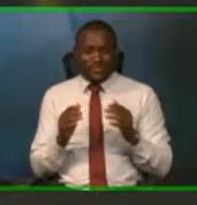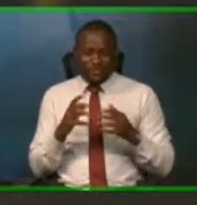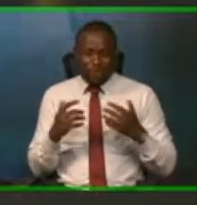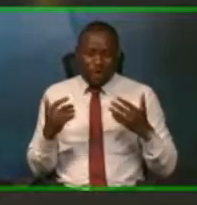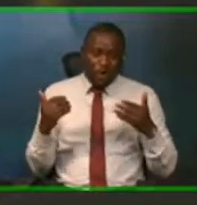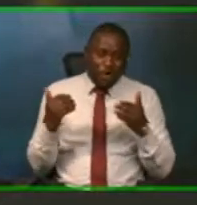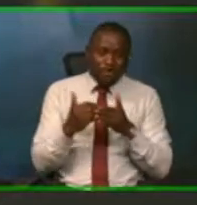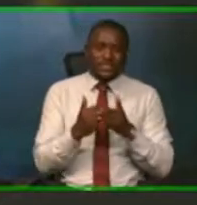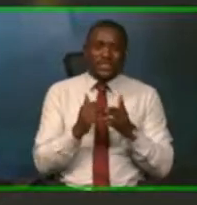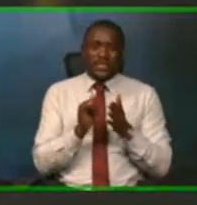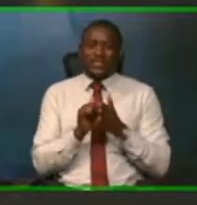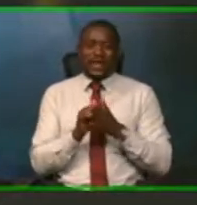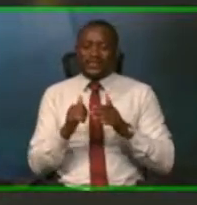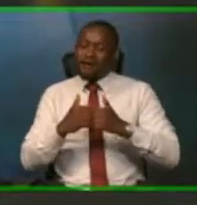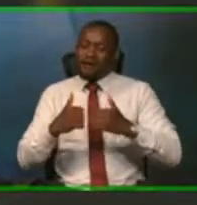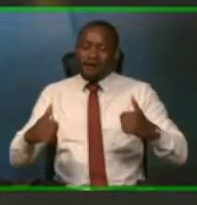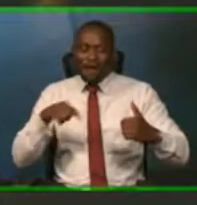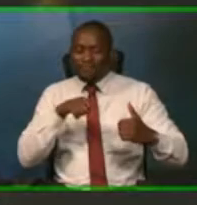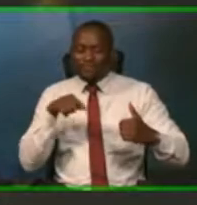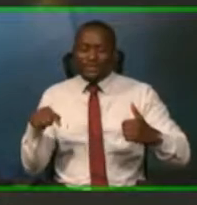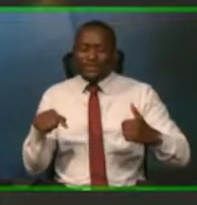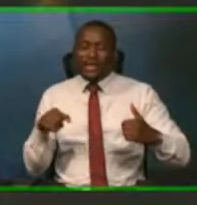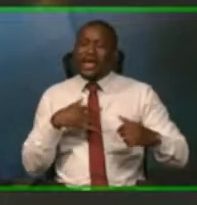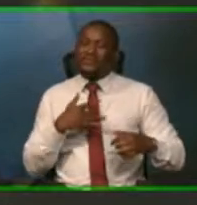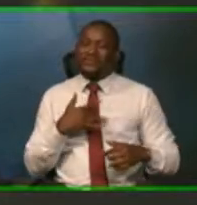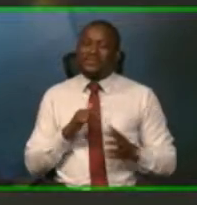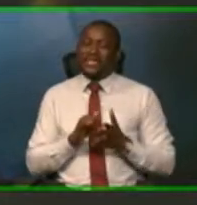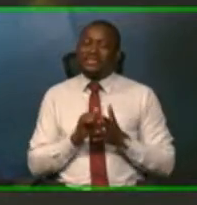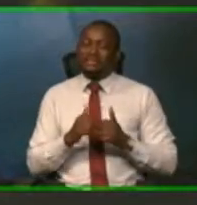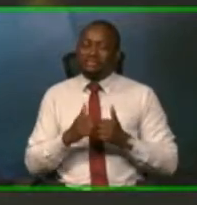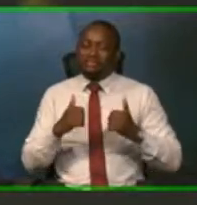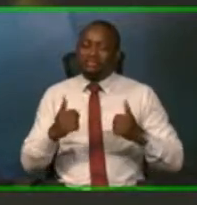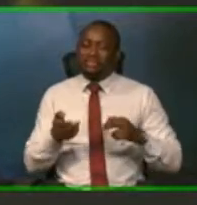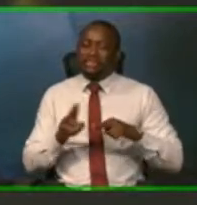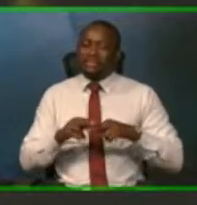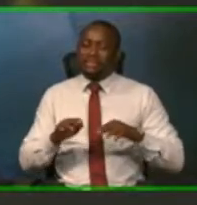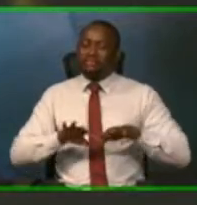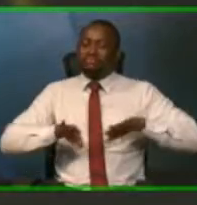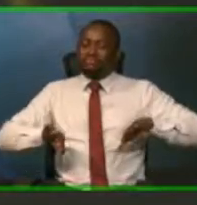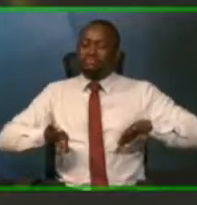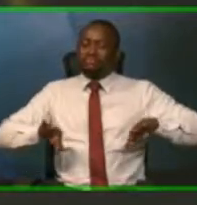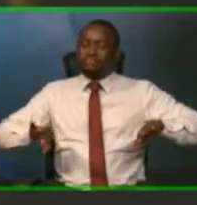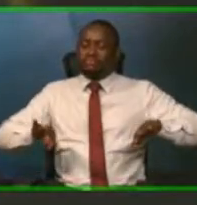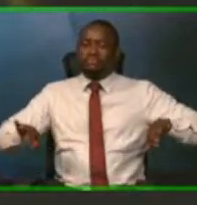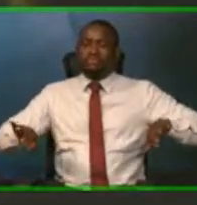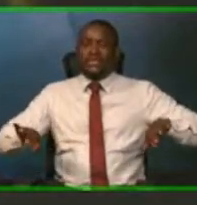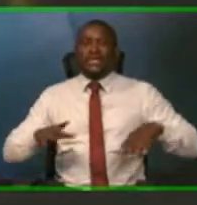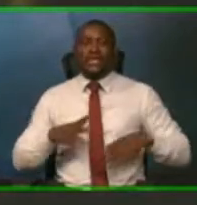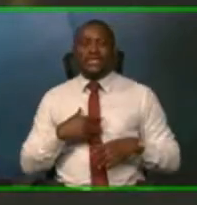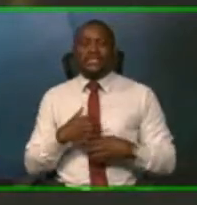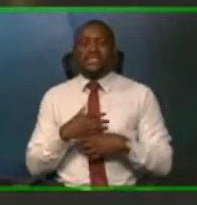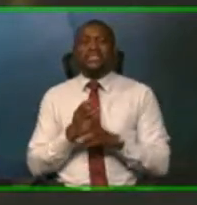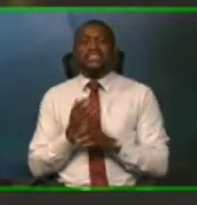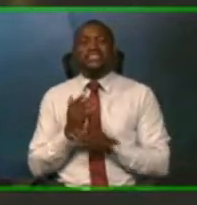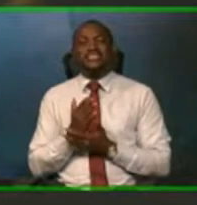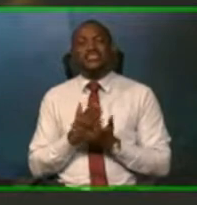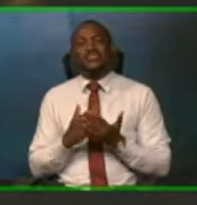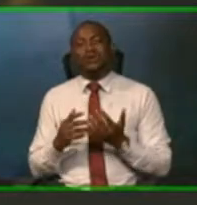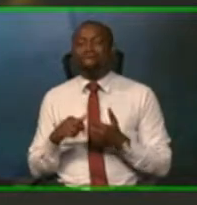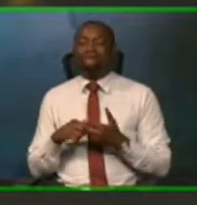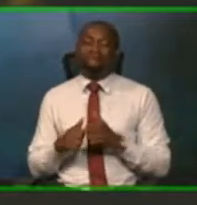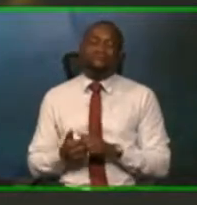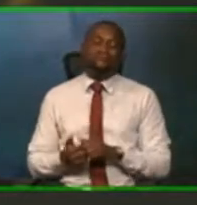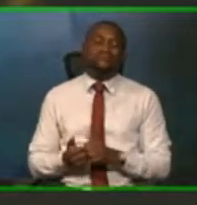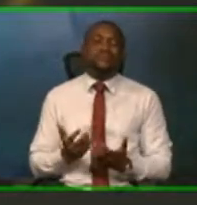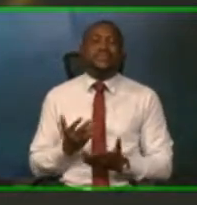Pastor, I believe, that is widening in the body of Christ and creating